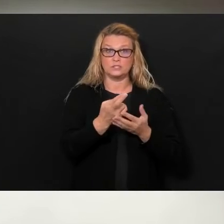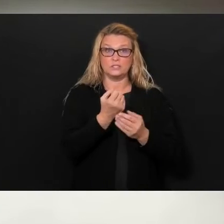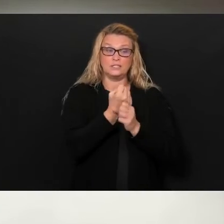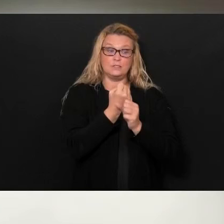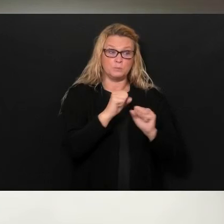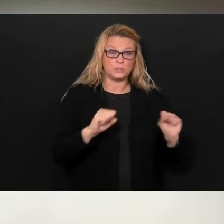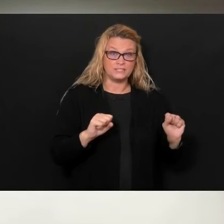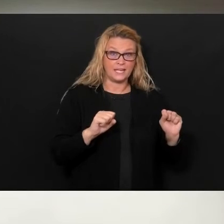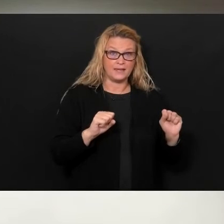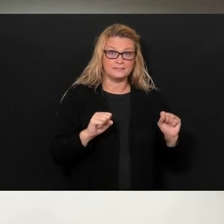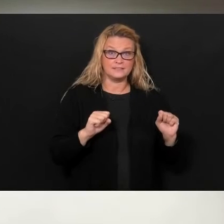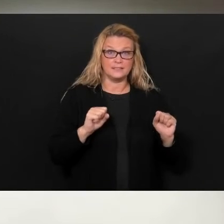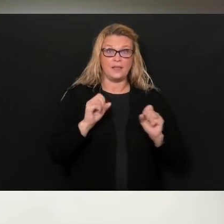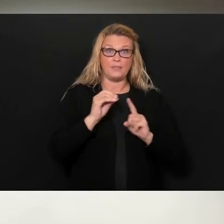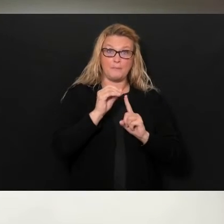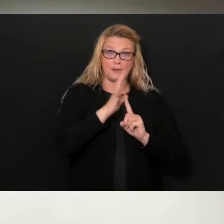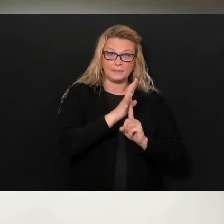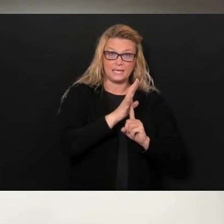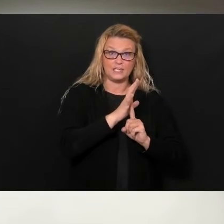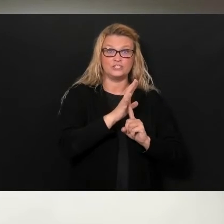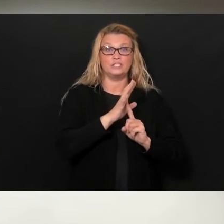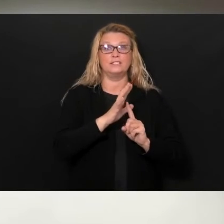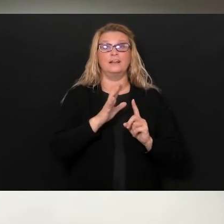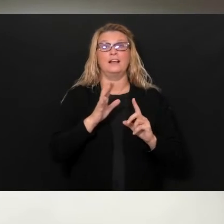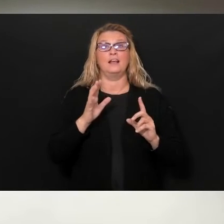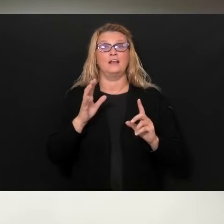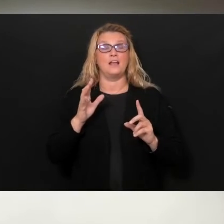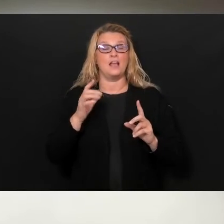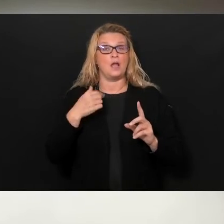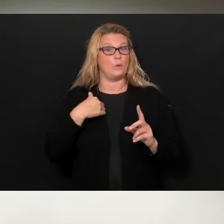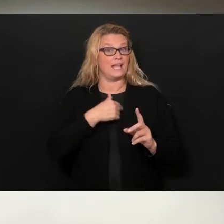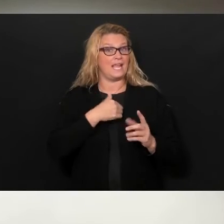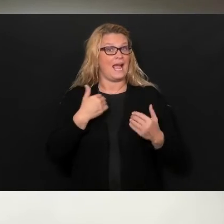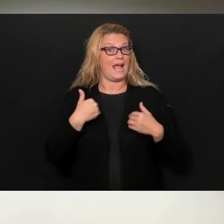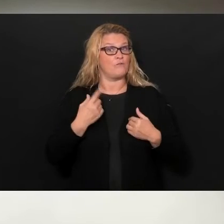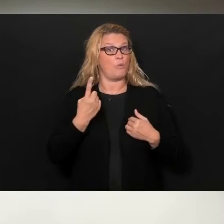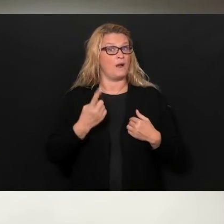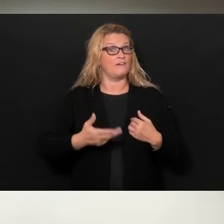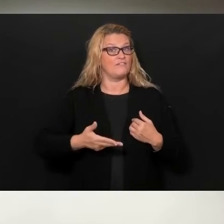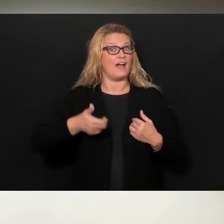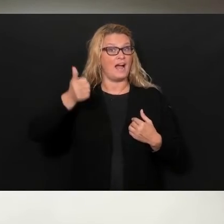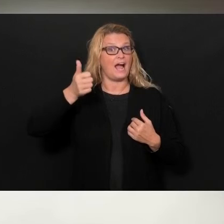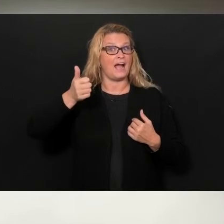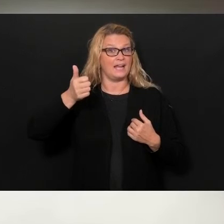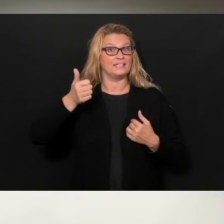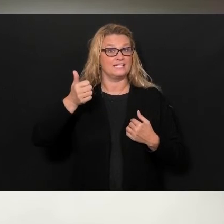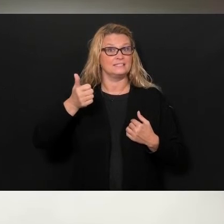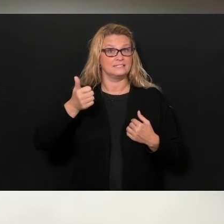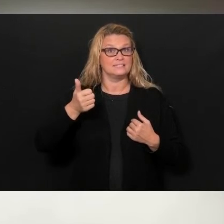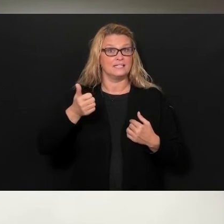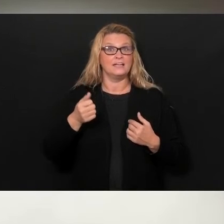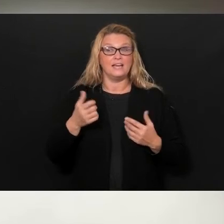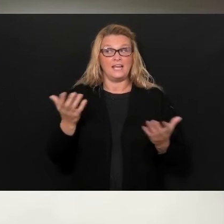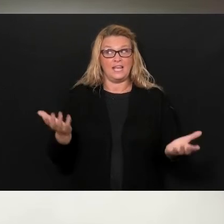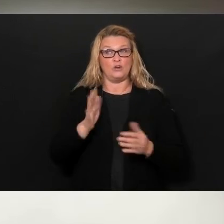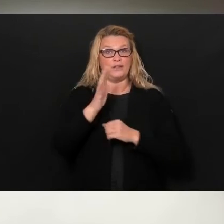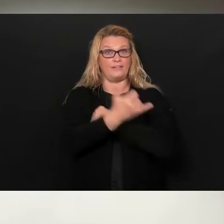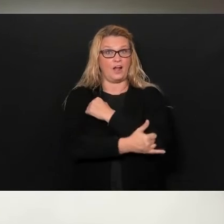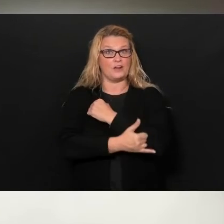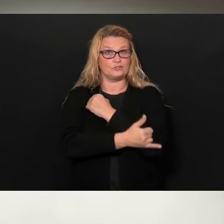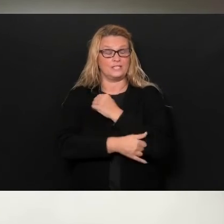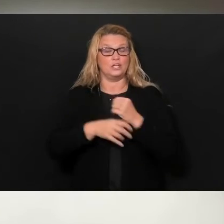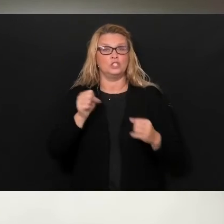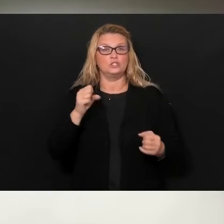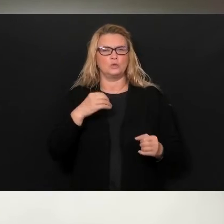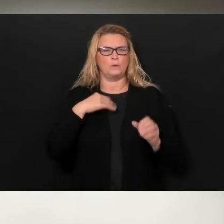that the governor's talked about in the past, that we have one of the highest rates of comorbidities in the country. So we'll continue to focus